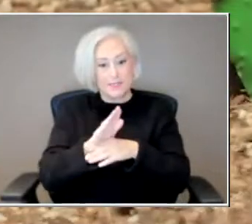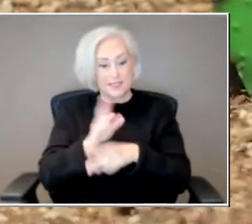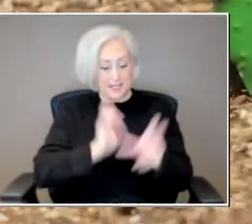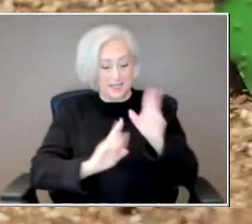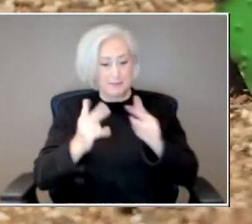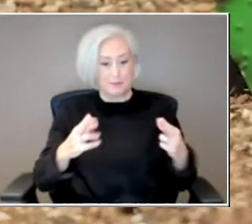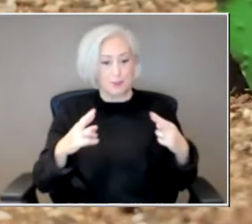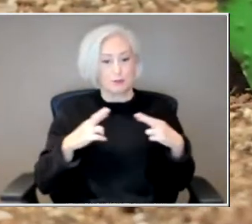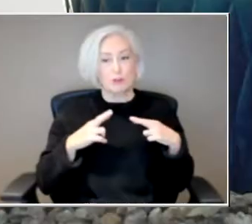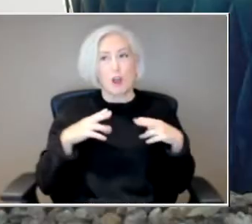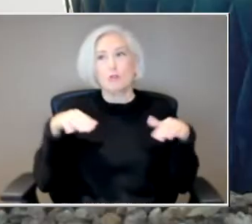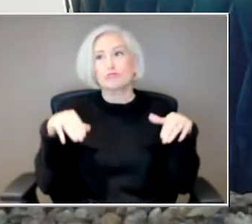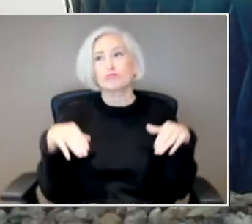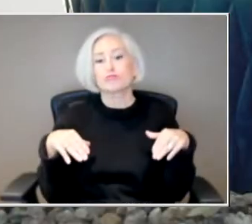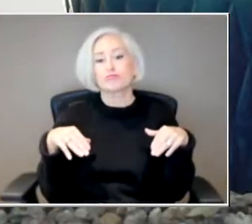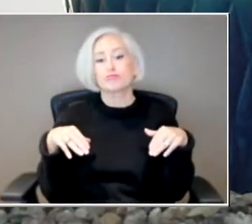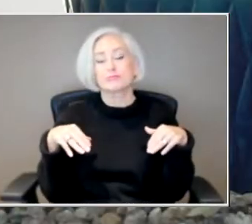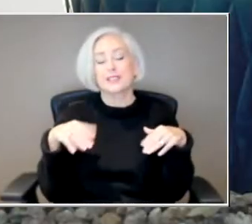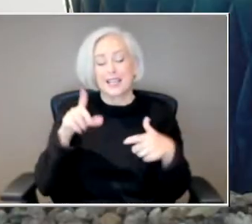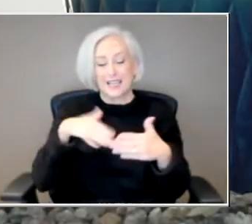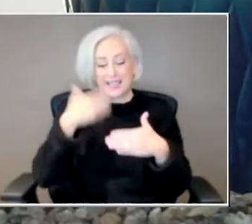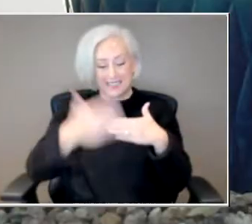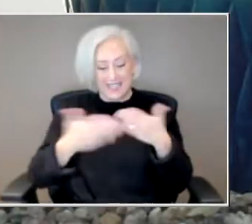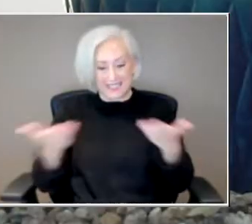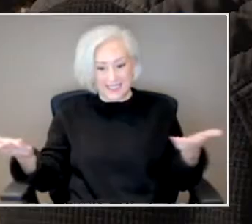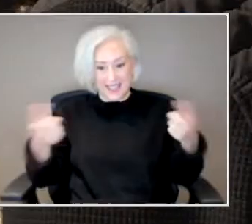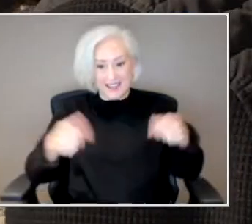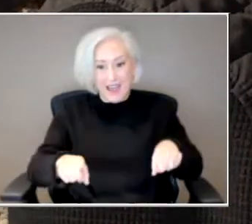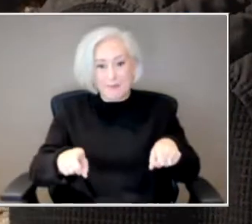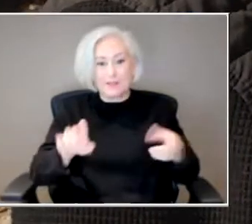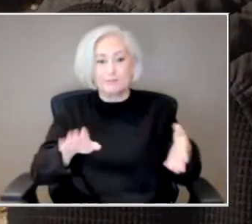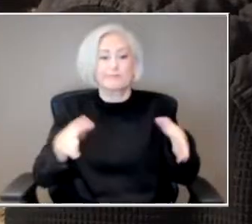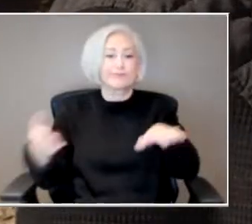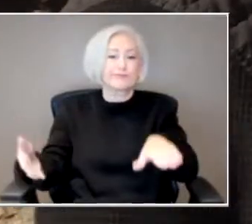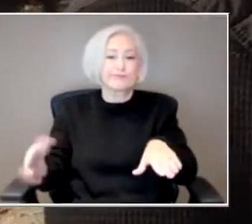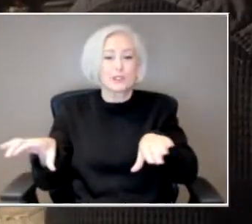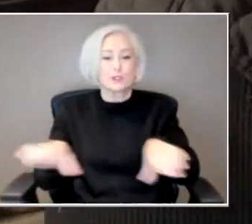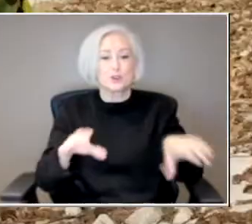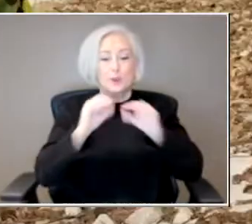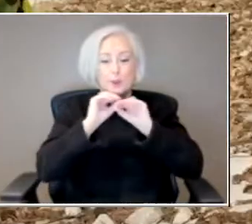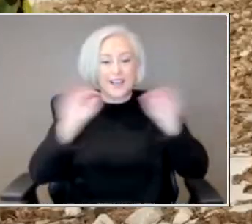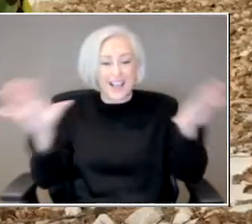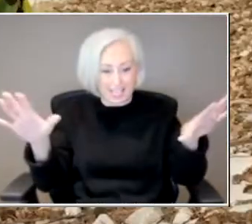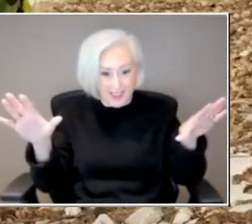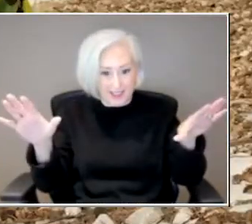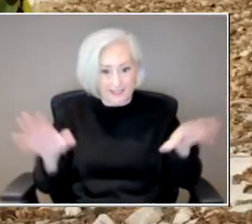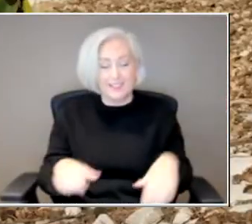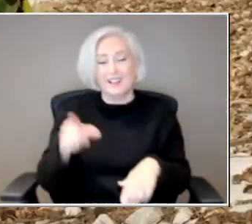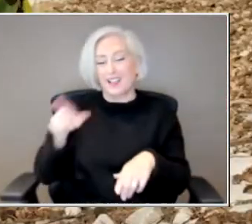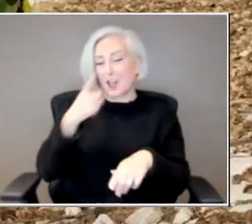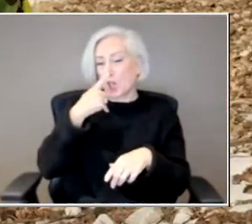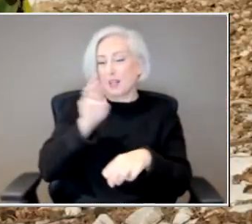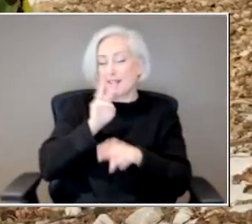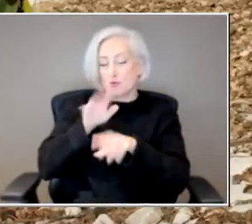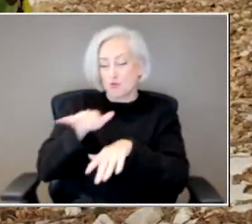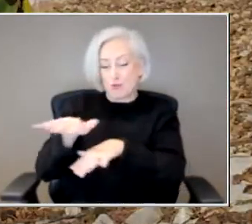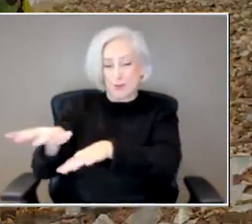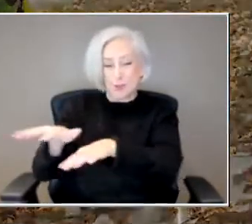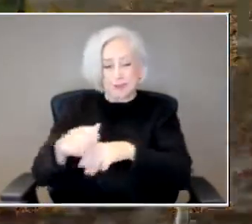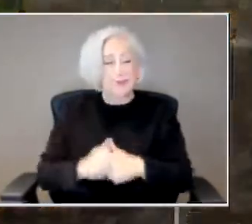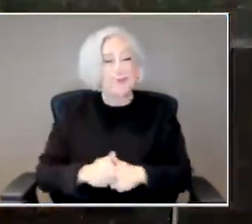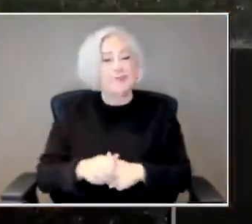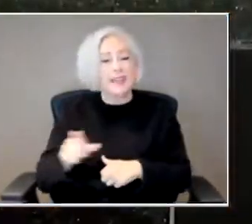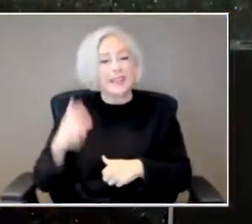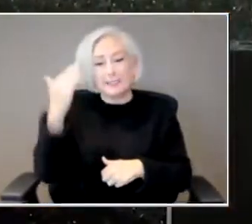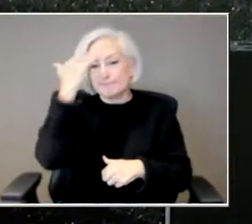nothing. Well, next thing you know, they pass away from pretty much doing nothing. Made that kind of look like a little river. Richard is acutely aware of how